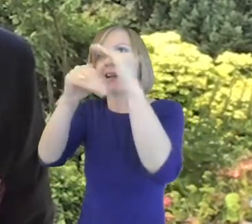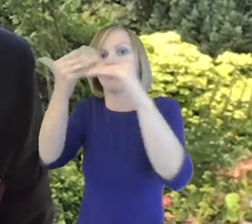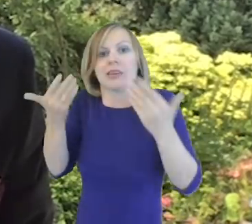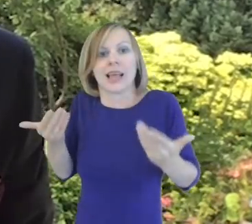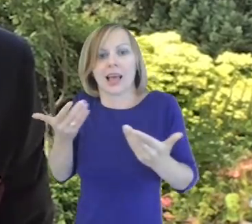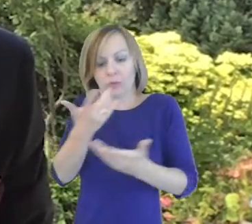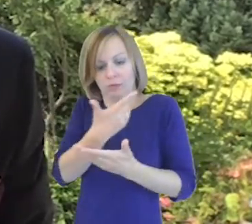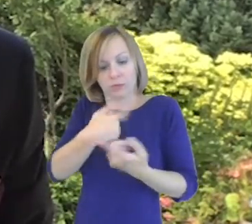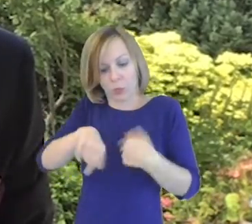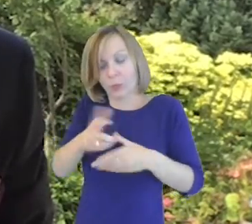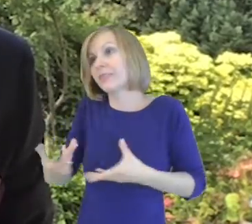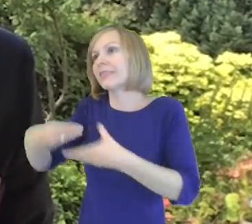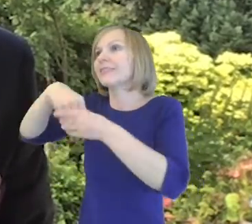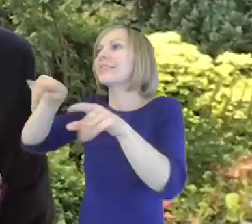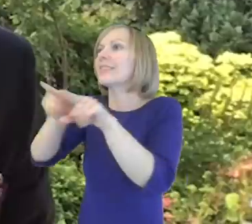kingdom.